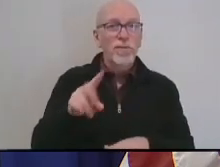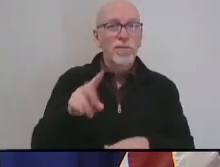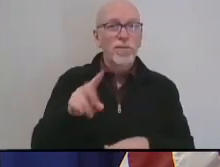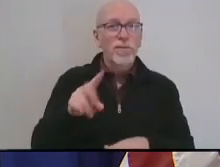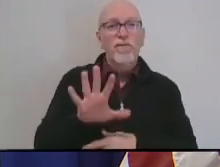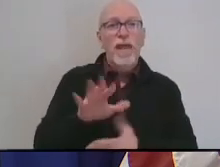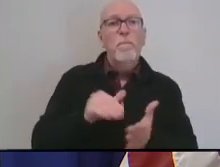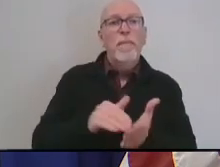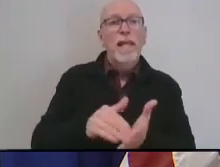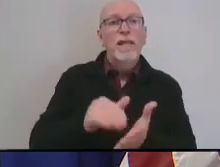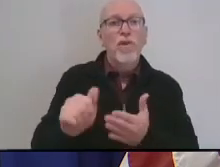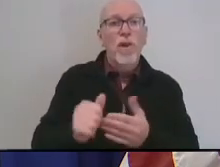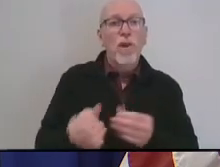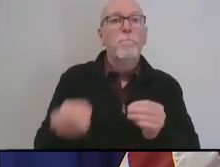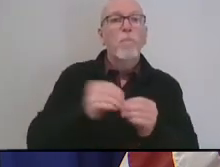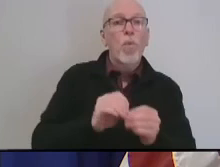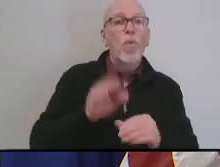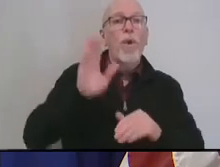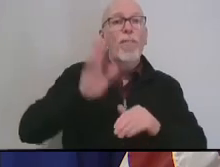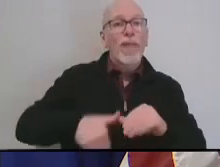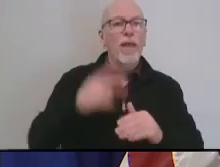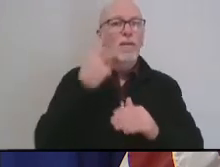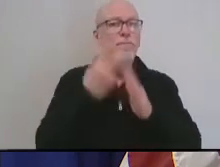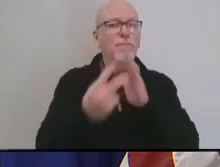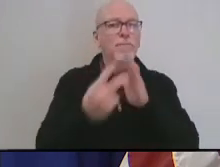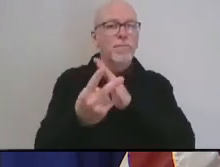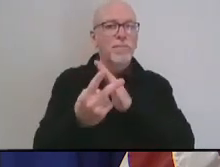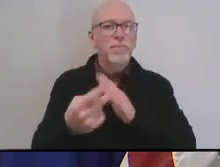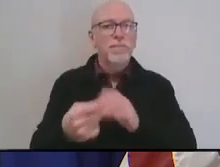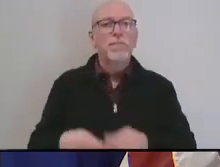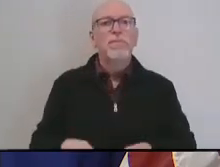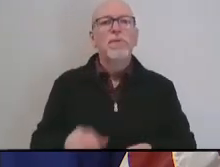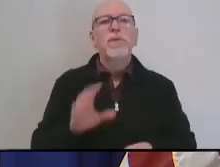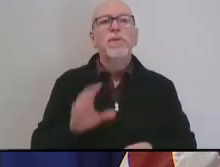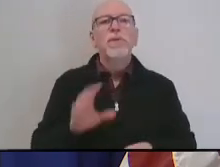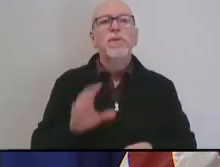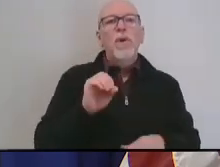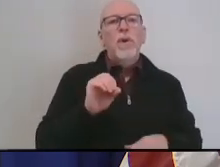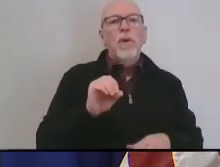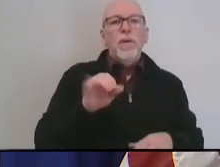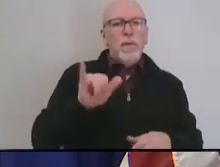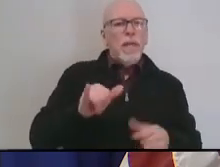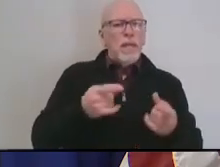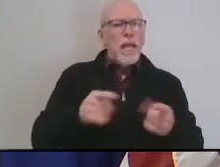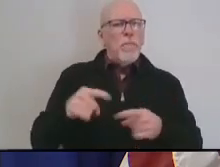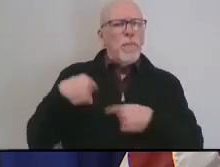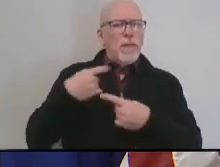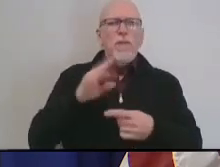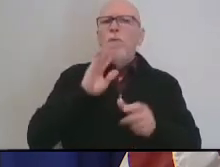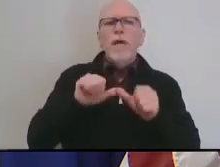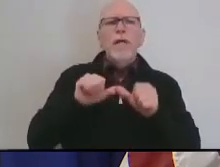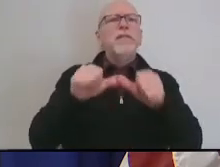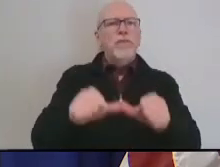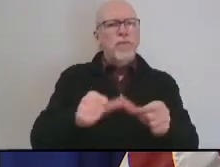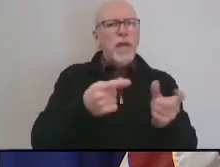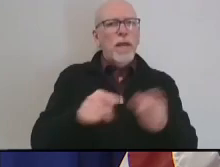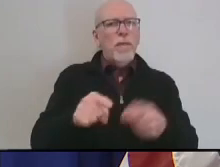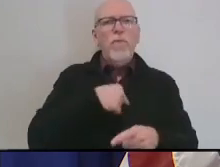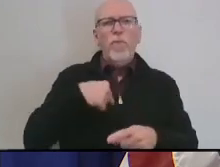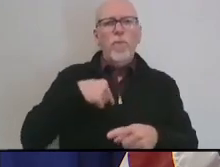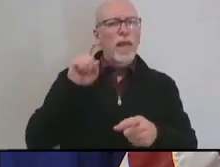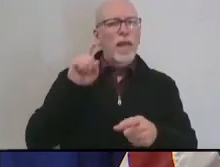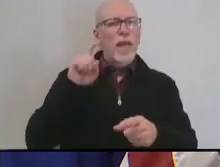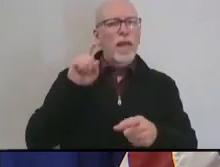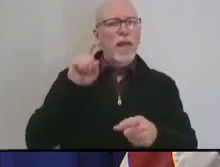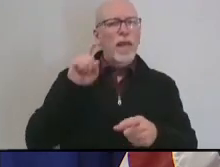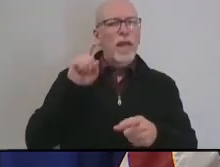of what it was forecasted to come in at. So this has been happening. It's going to continue to happen. We just need to continue